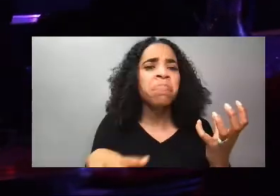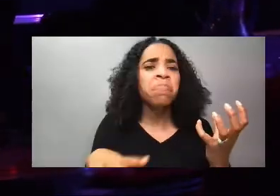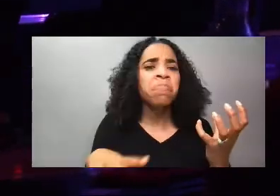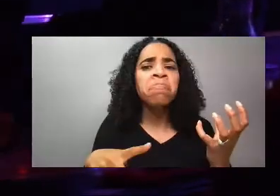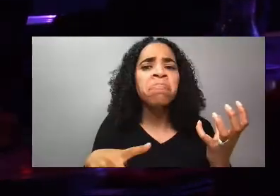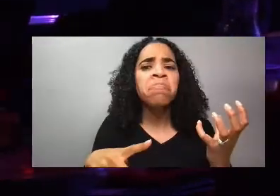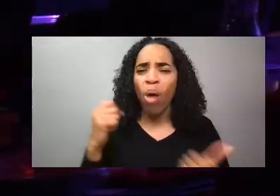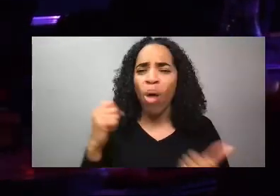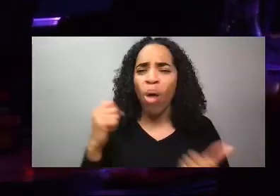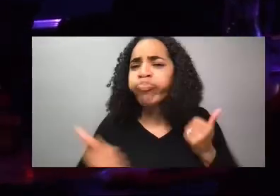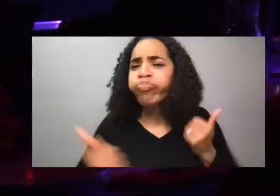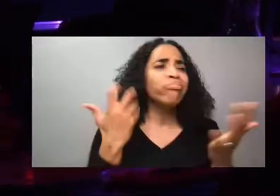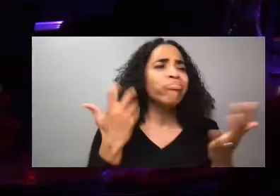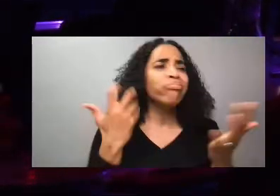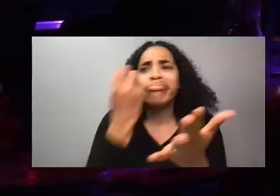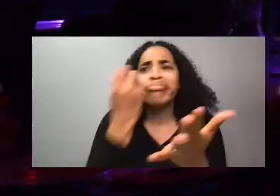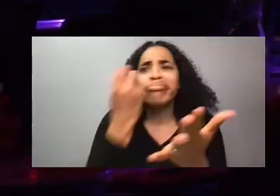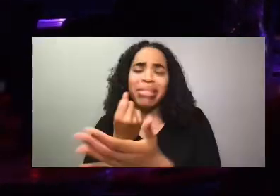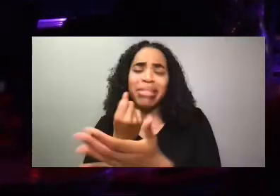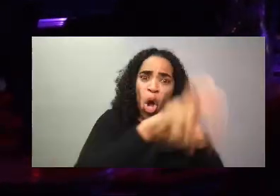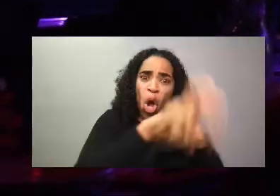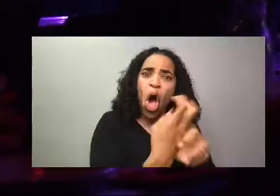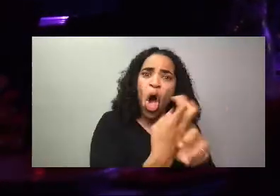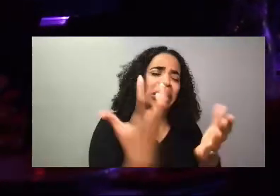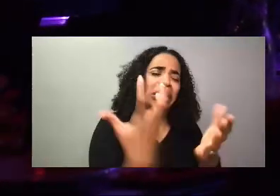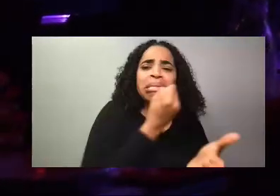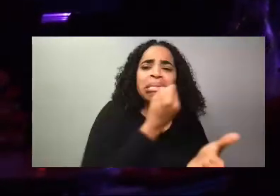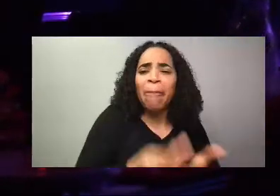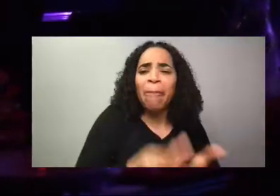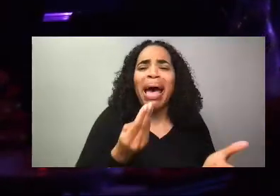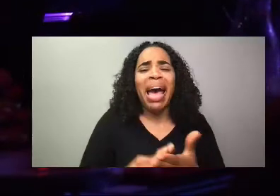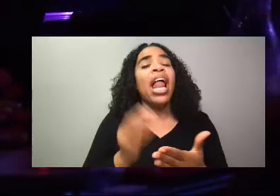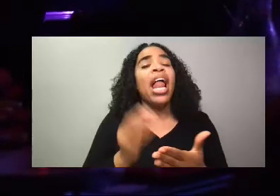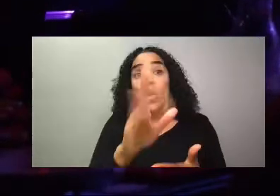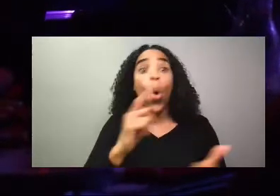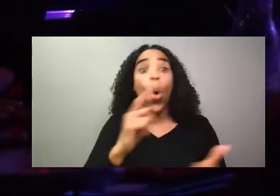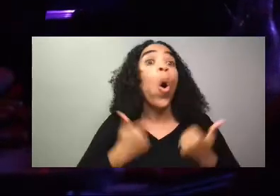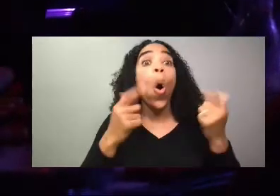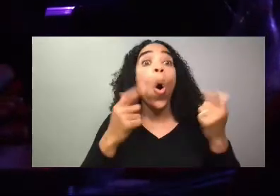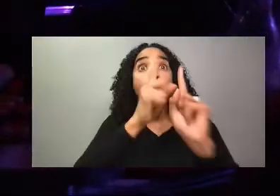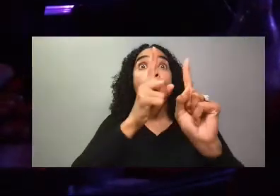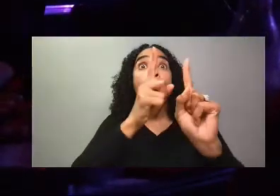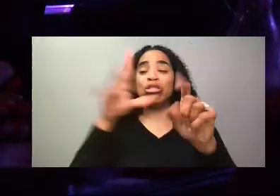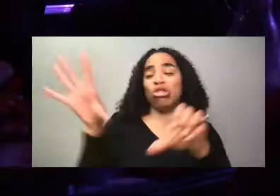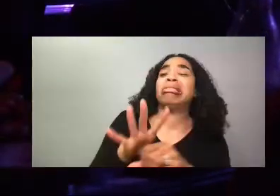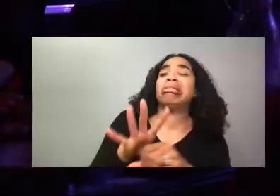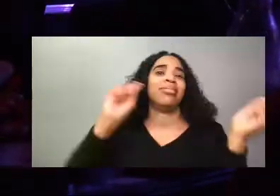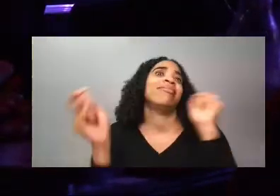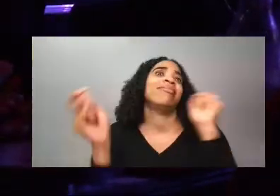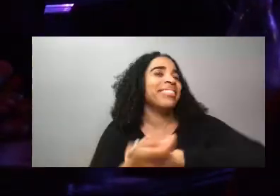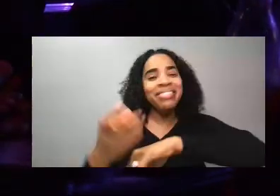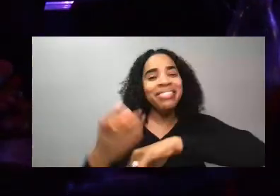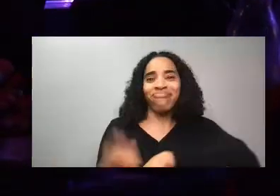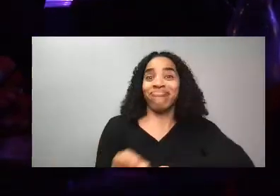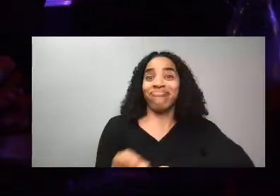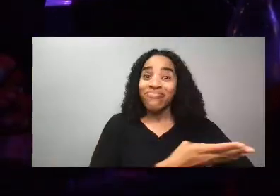buck, turn a trick, so you can make your shitty life better.